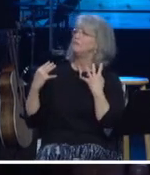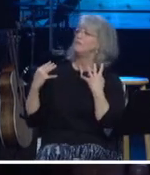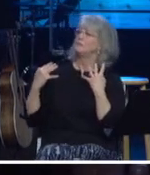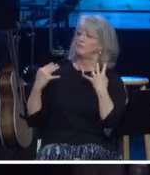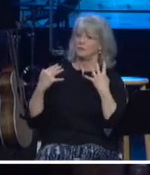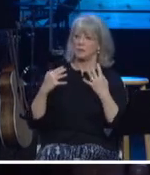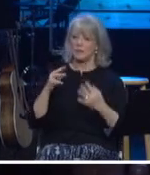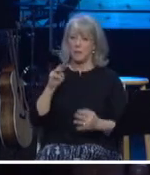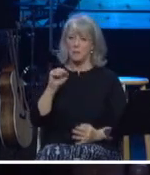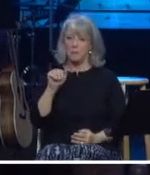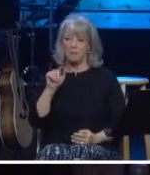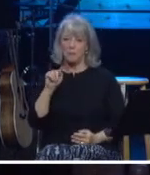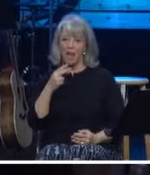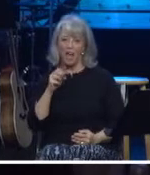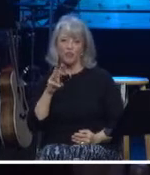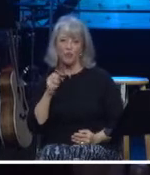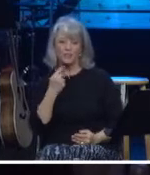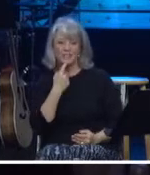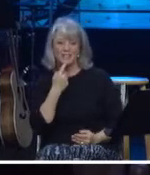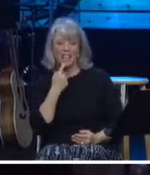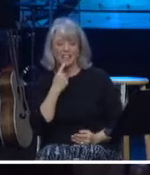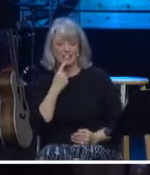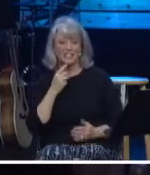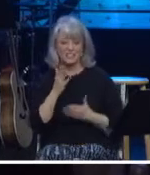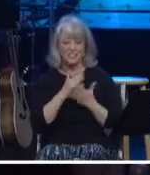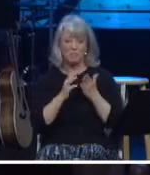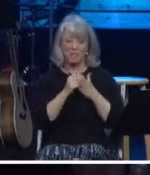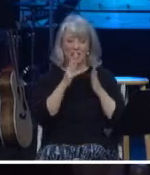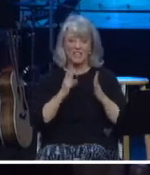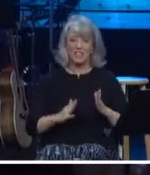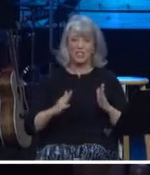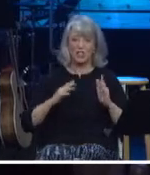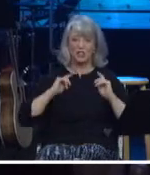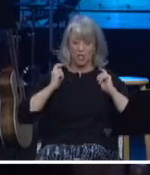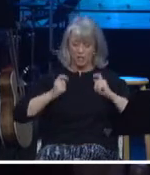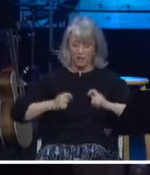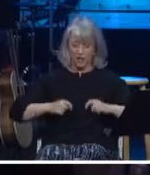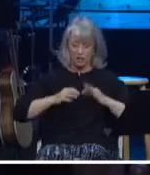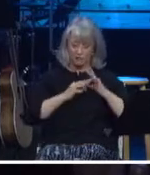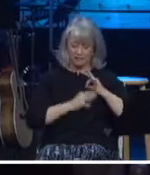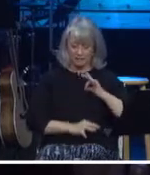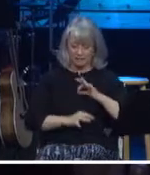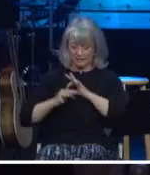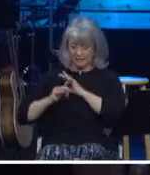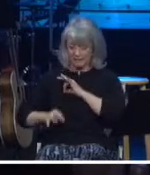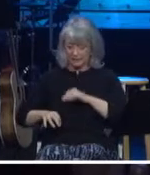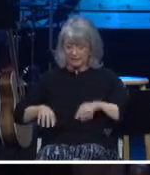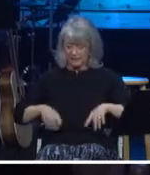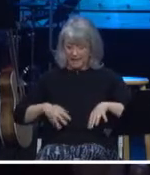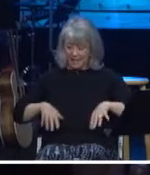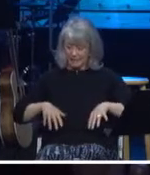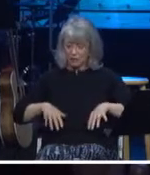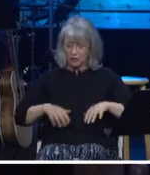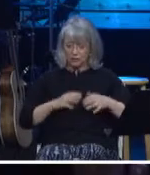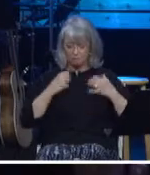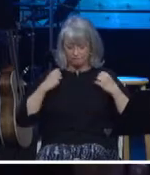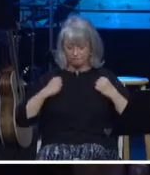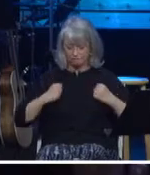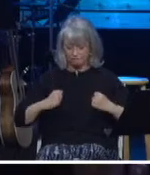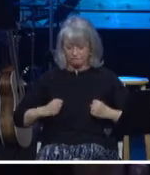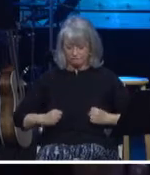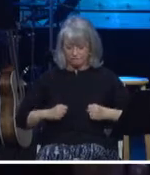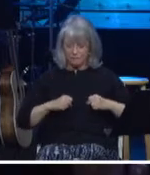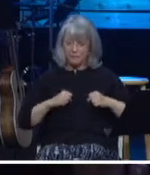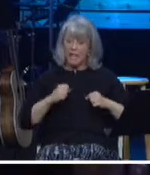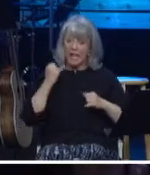Matthew adds that the leaders would even lengthen their tassels. They're flaunting their holiness. The longer the tassel, the